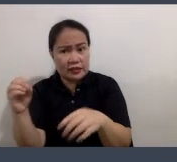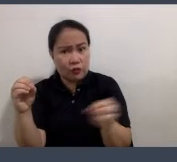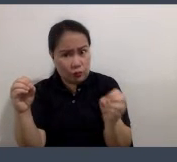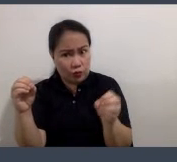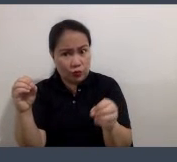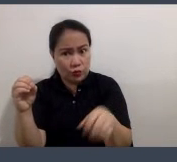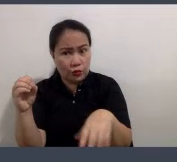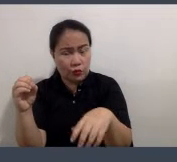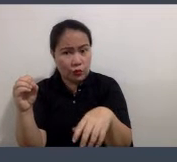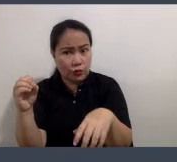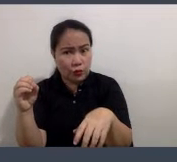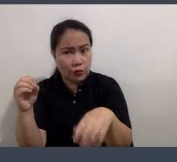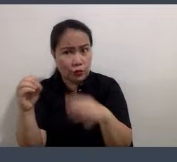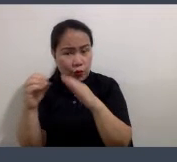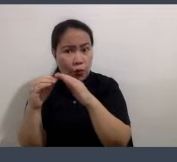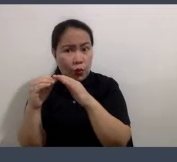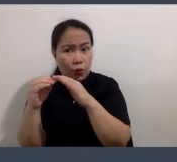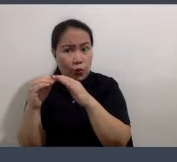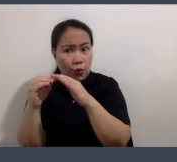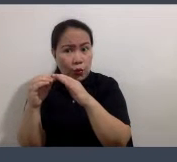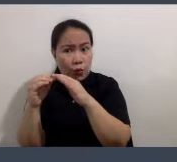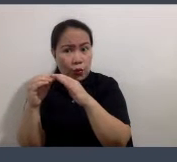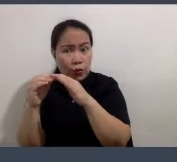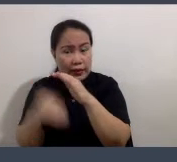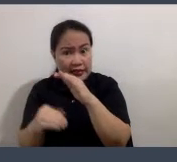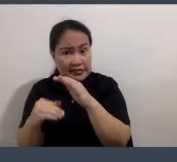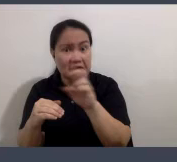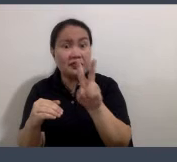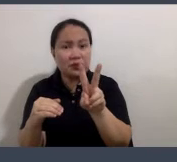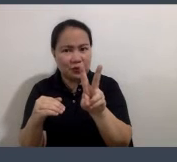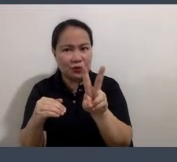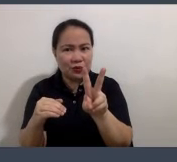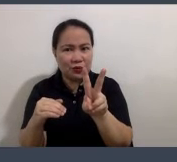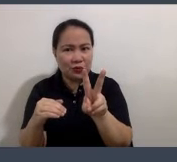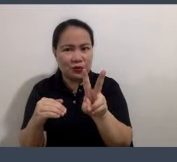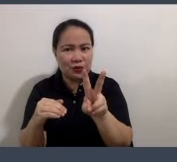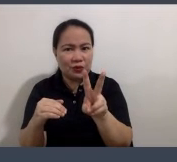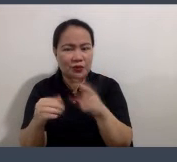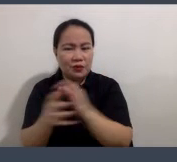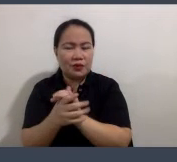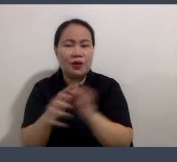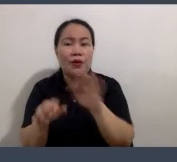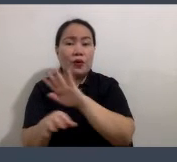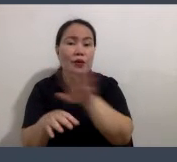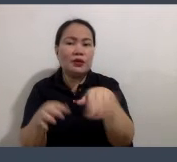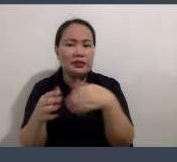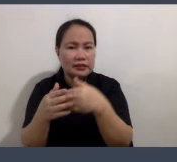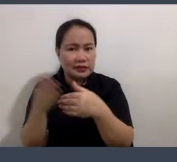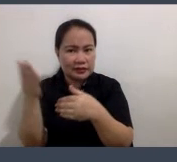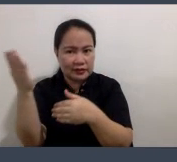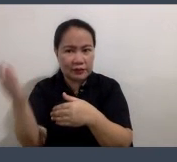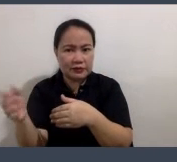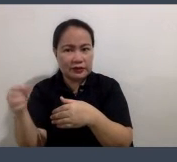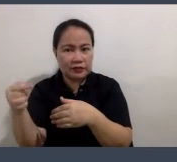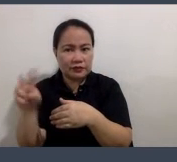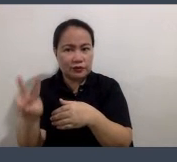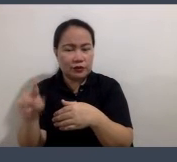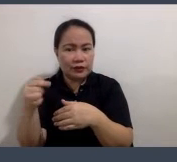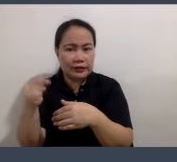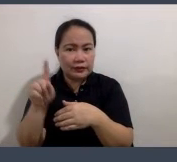the absolute value of 0 is 0. And that is less than 2. So, all of these numbers can